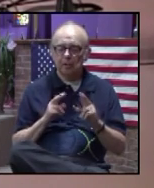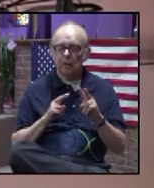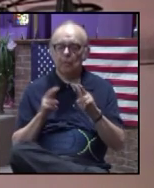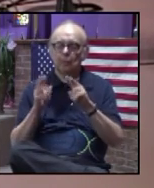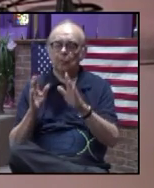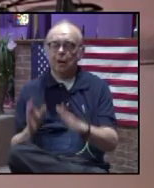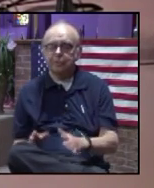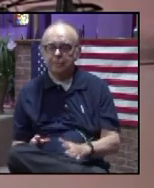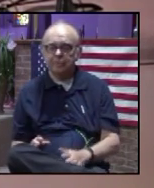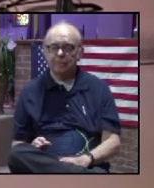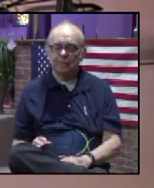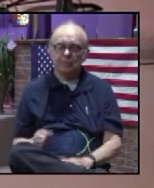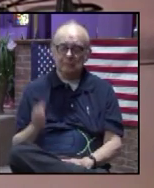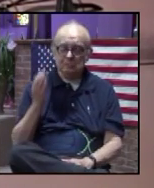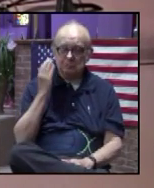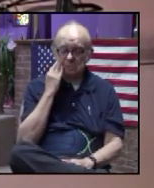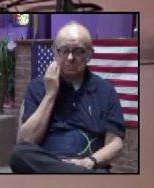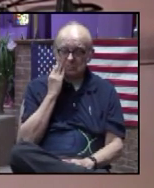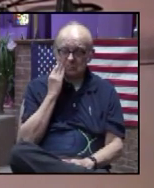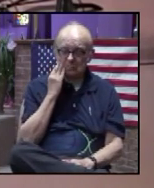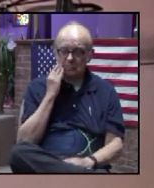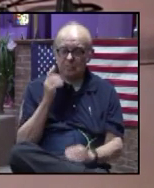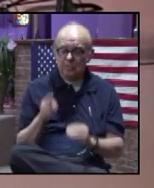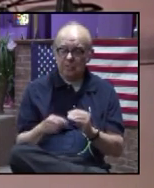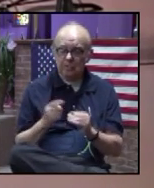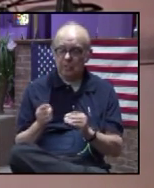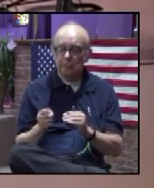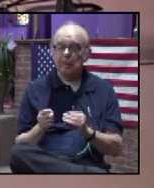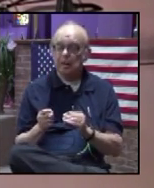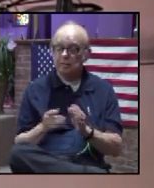Spectators know about Jesus.